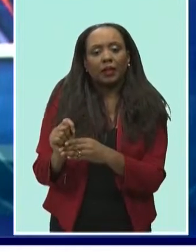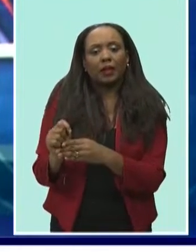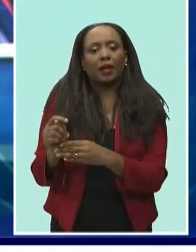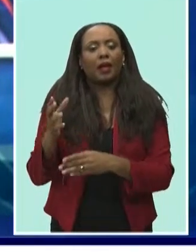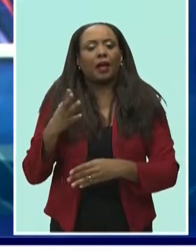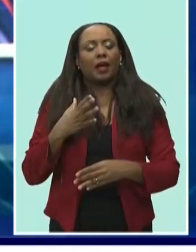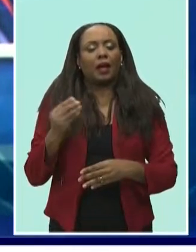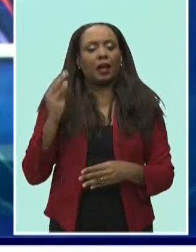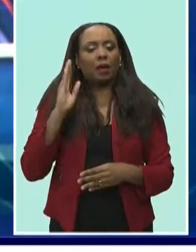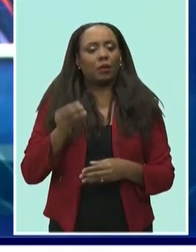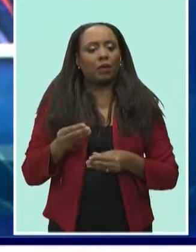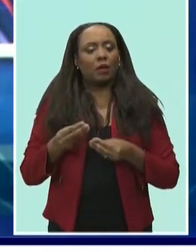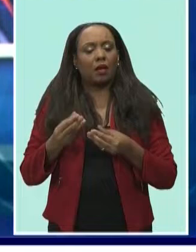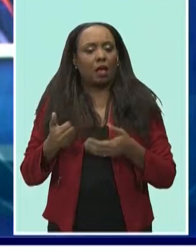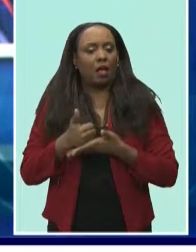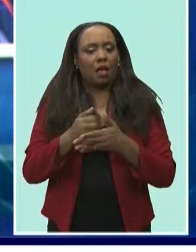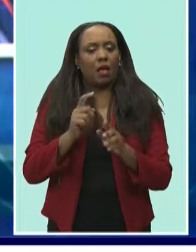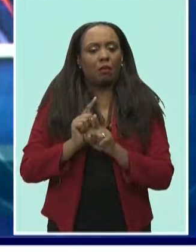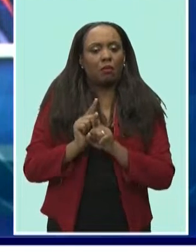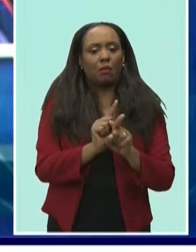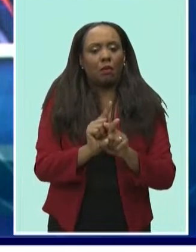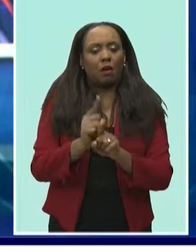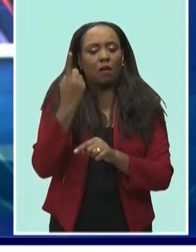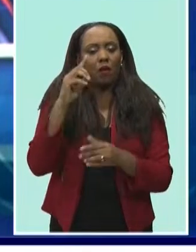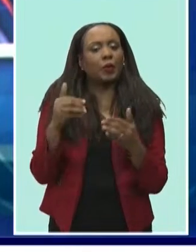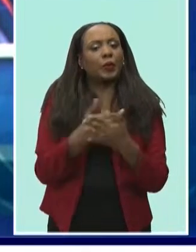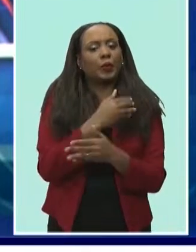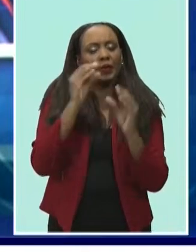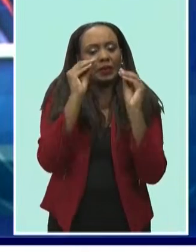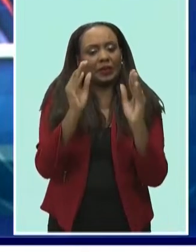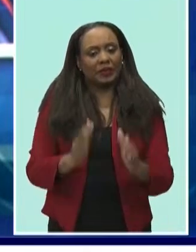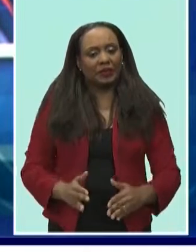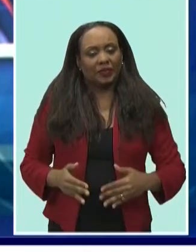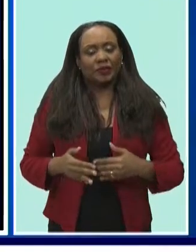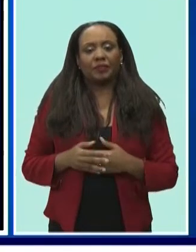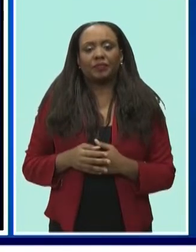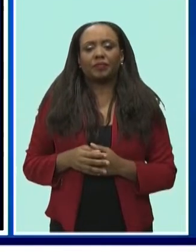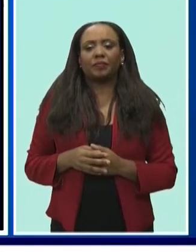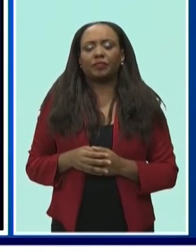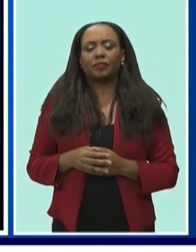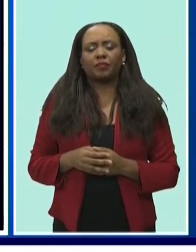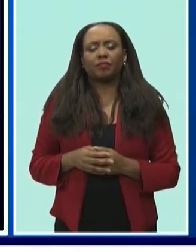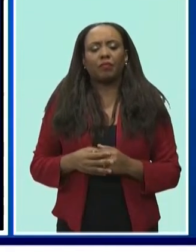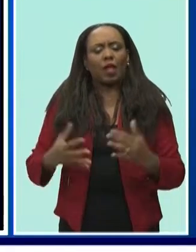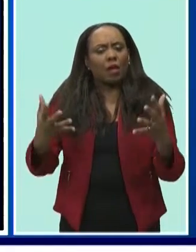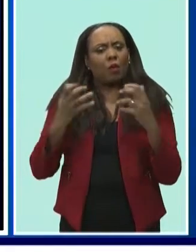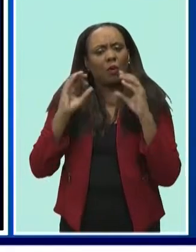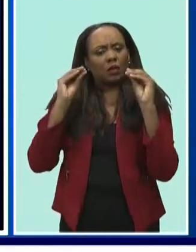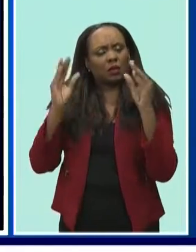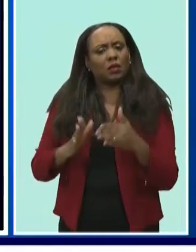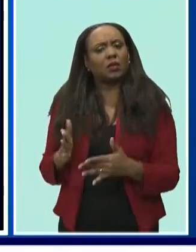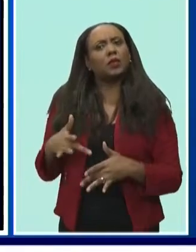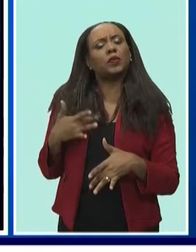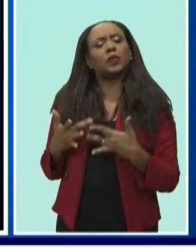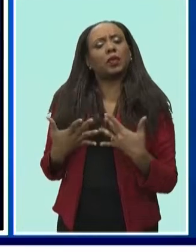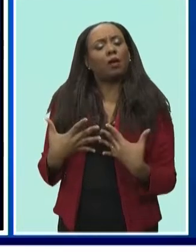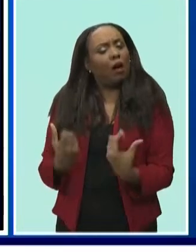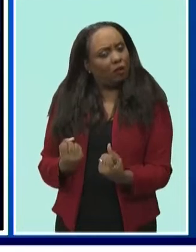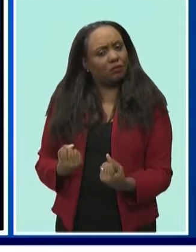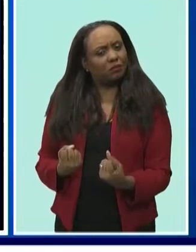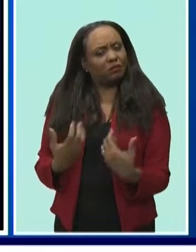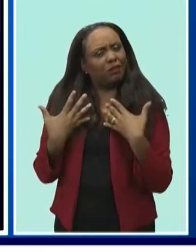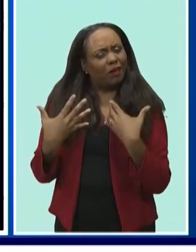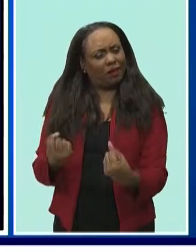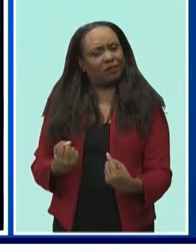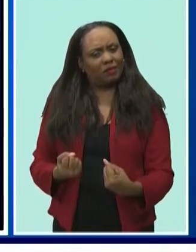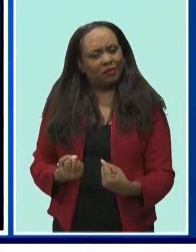will provide mentorship to newly trained teachers, so that they can feel confident to experiment with the new